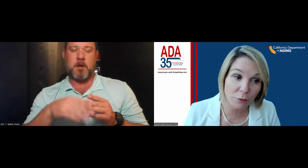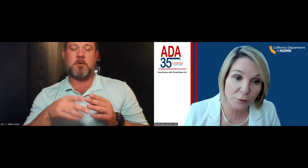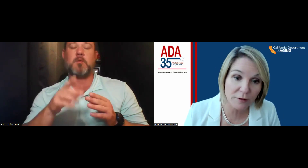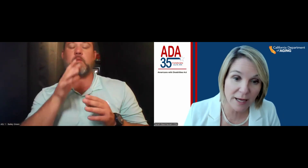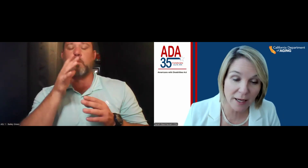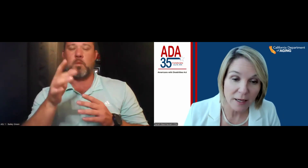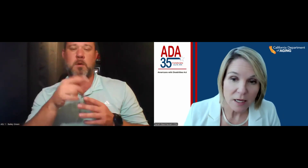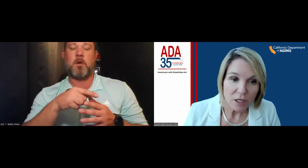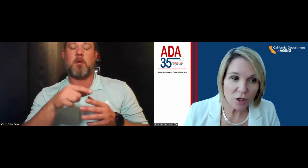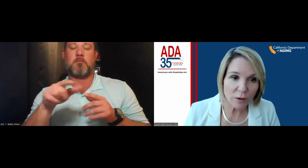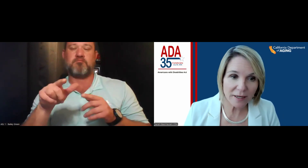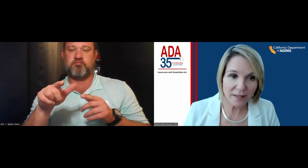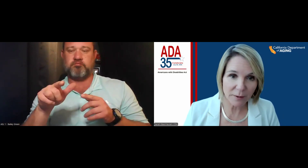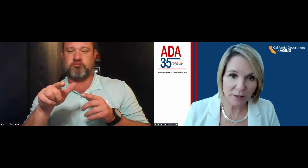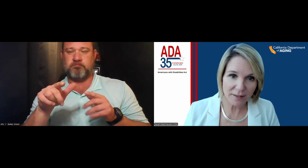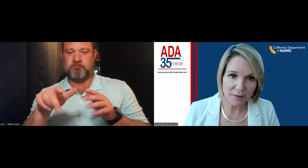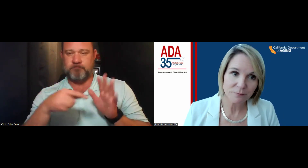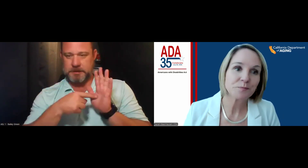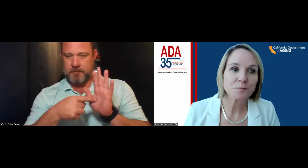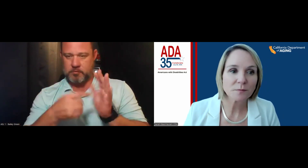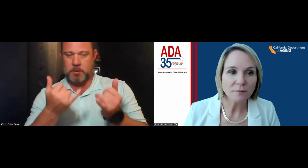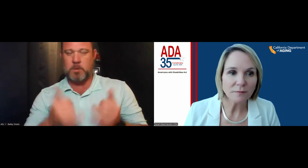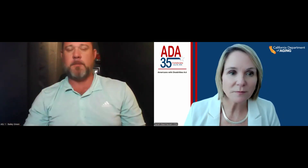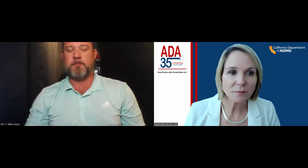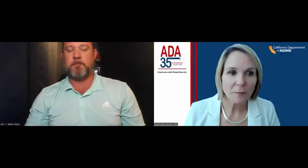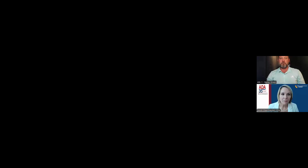will walk through today. So next slide, please.